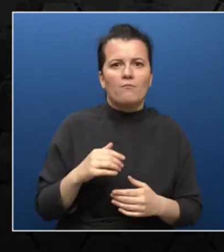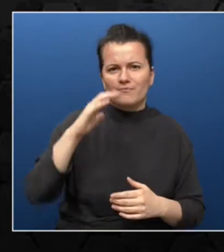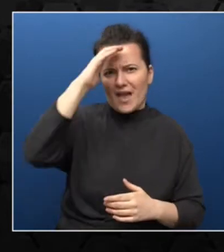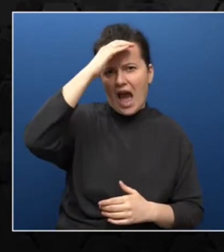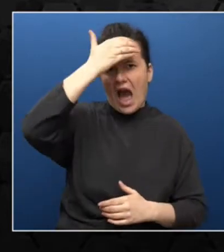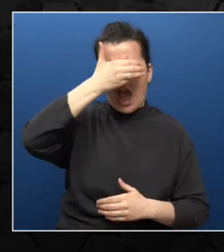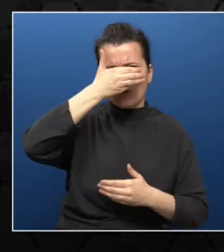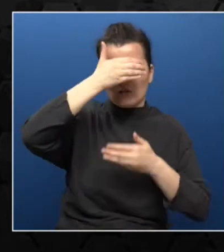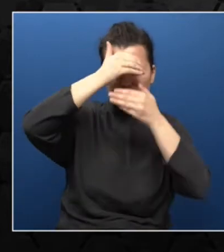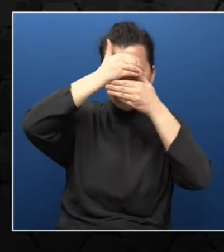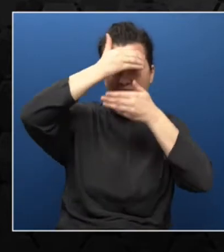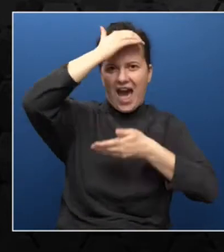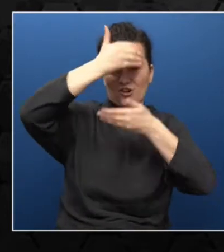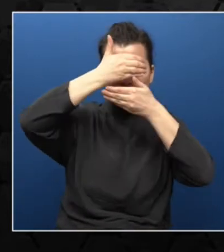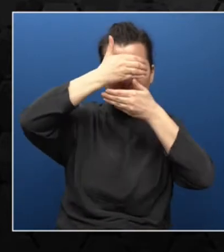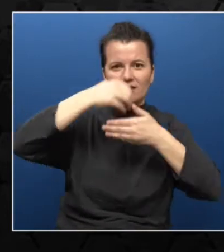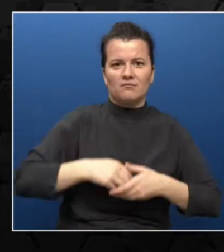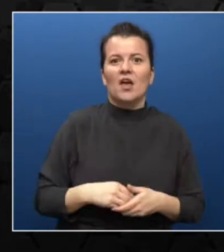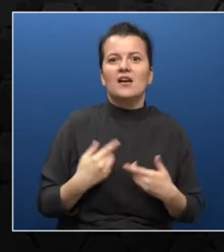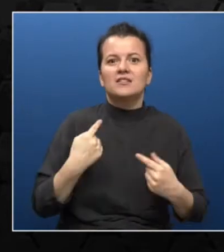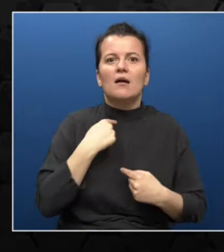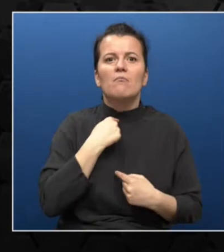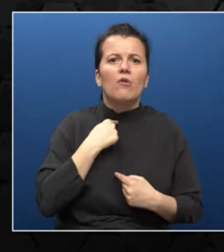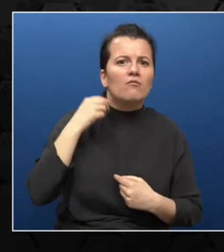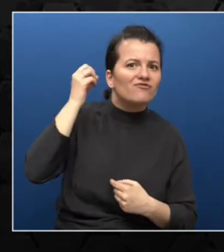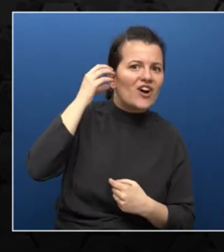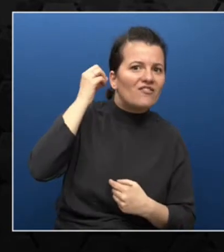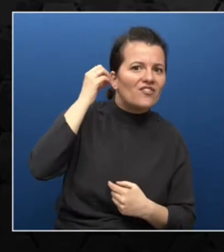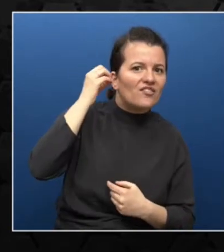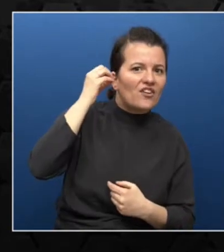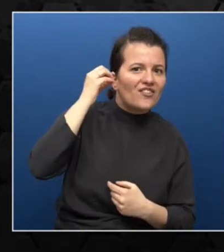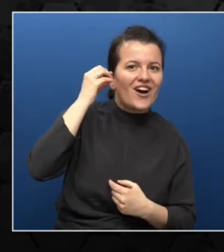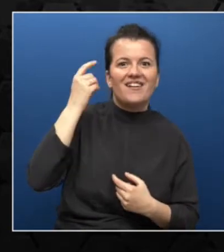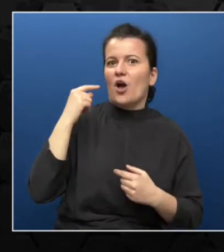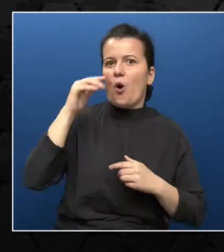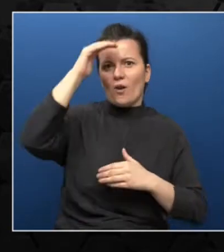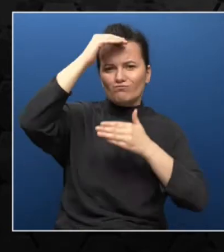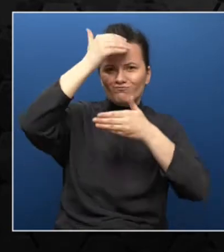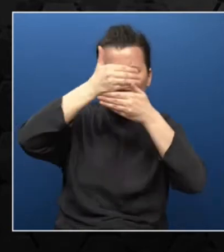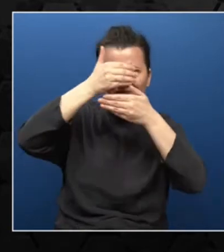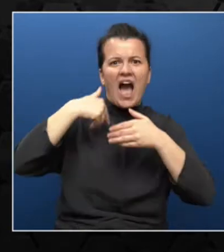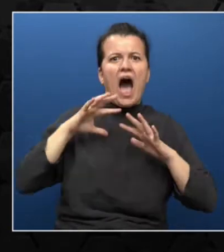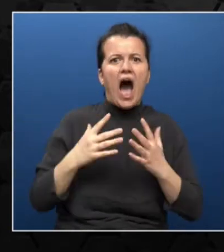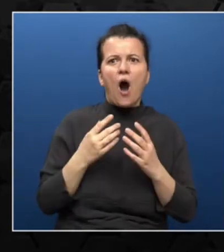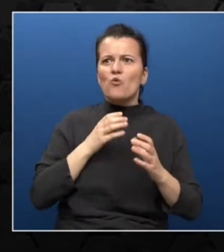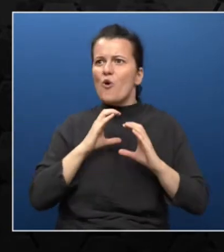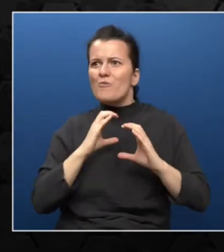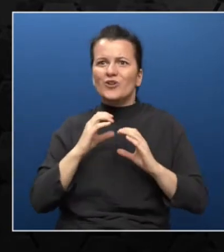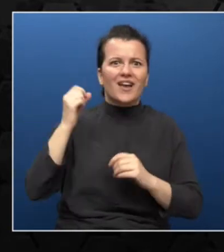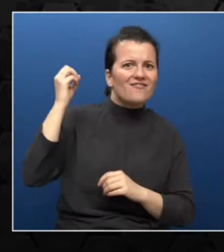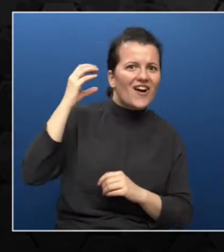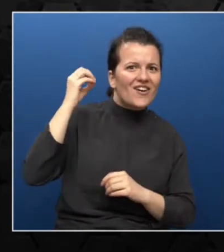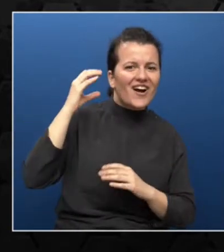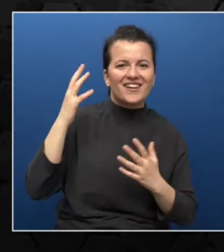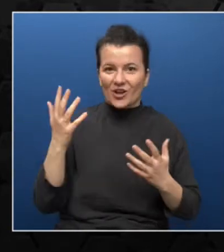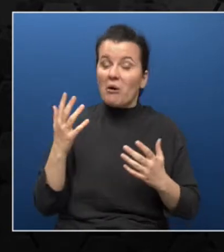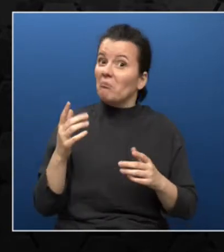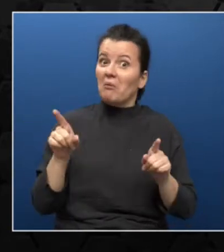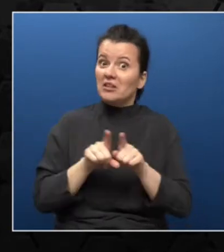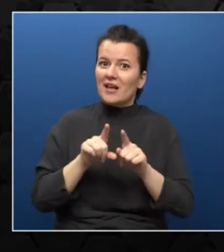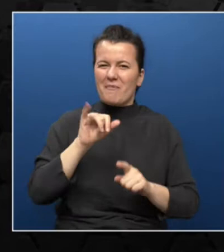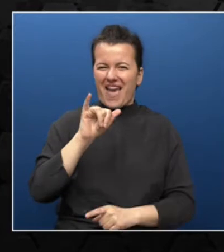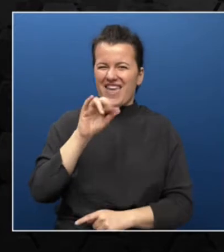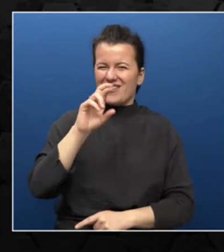the AI voice assistant stuff of Iron Man, Tony Stark. So when we're talking about like trying to mimic this behavior,